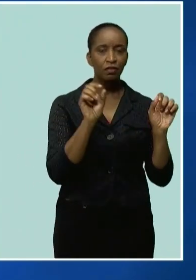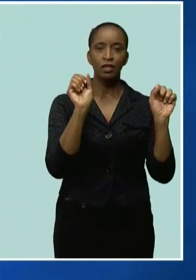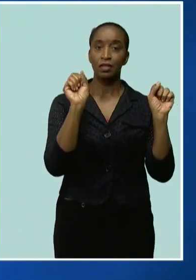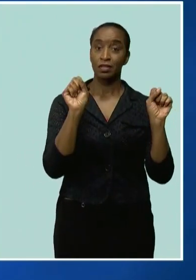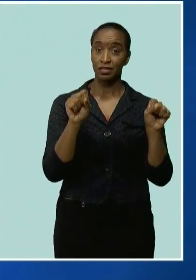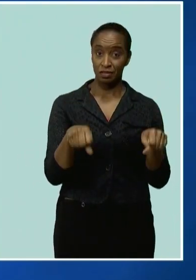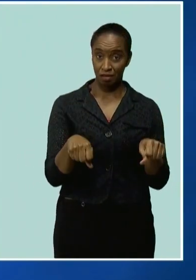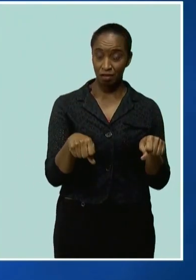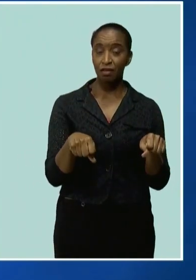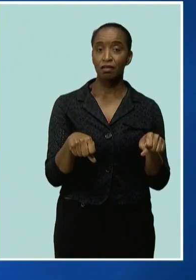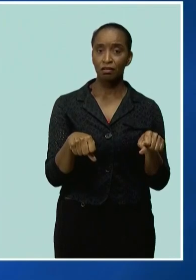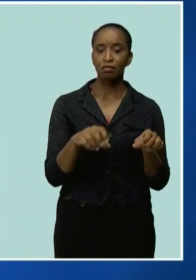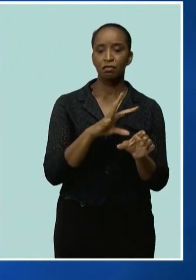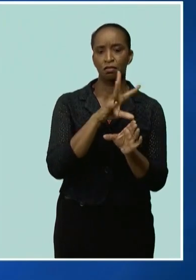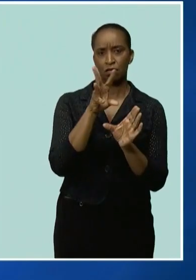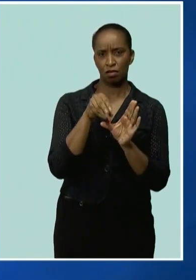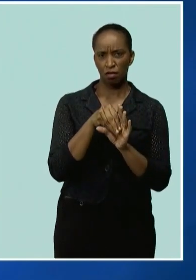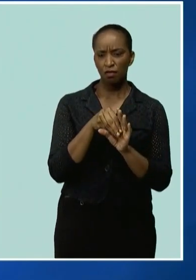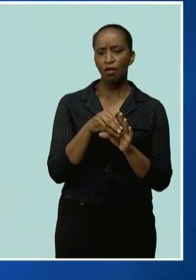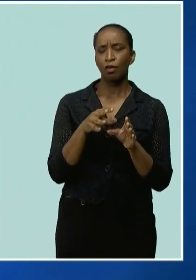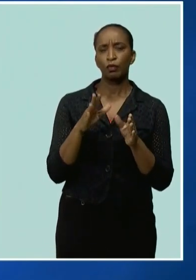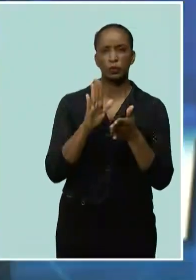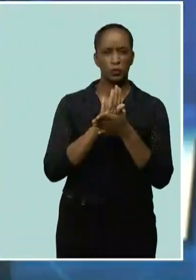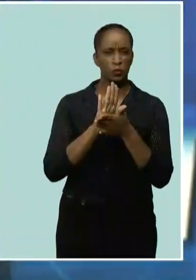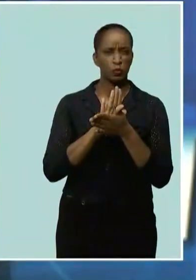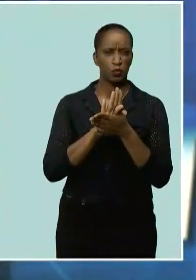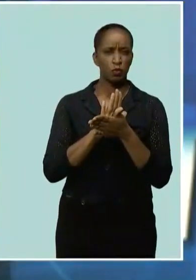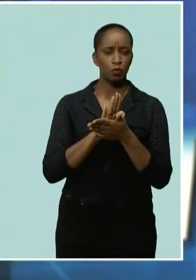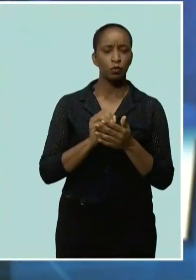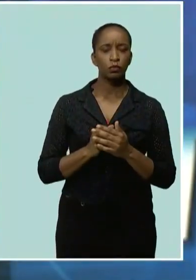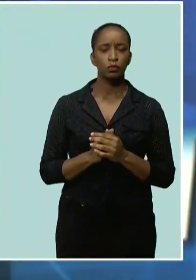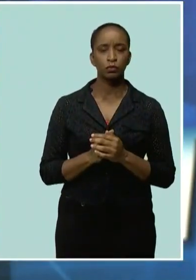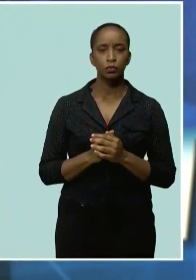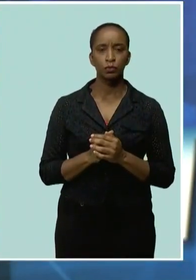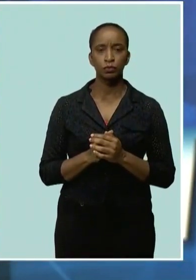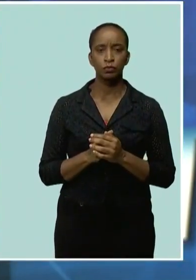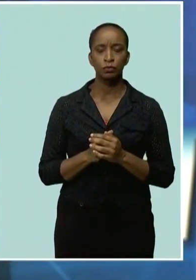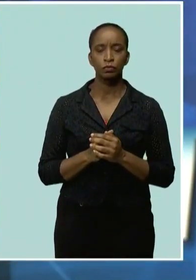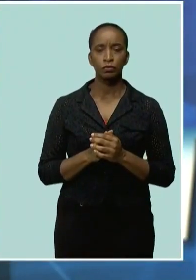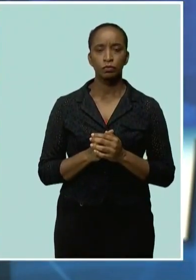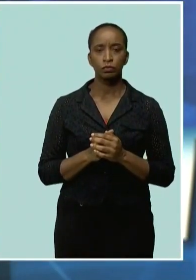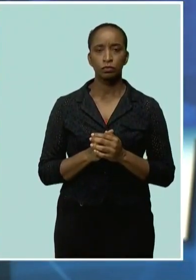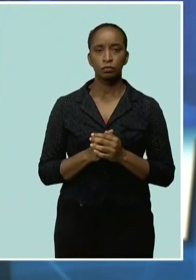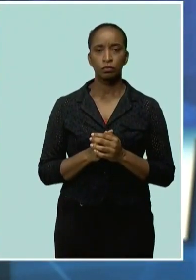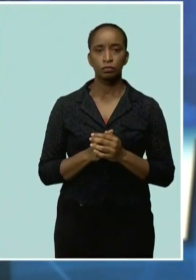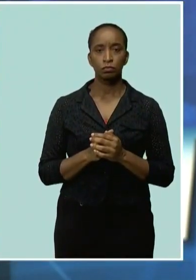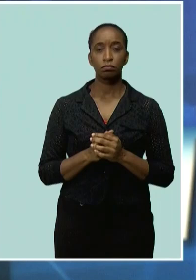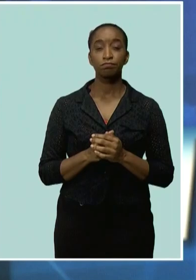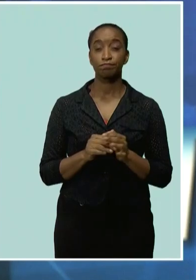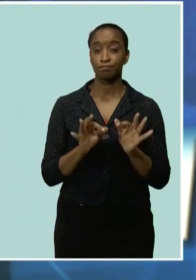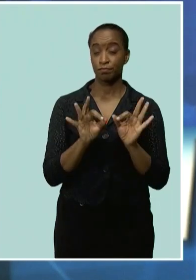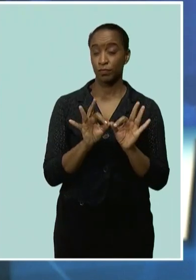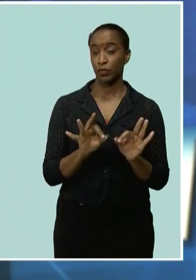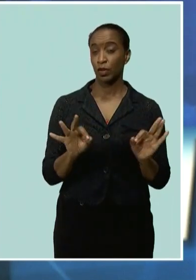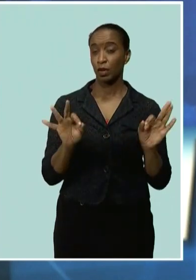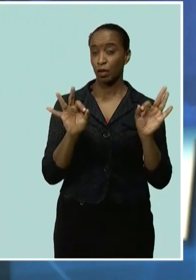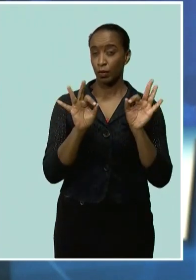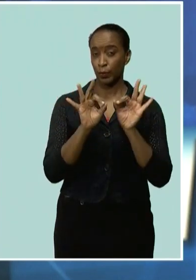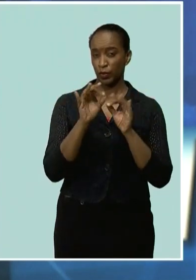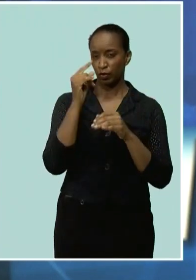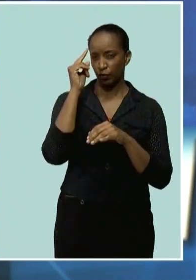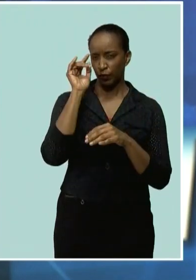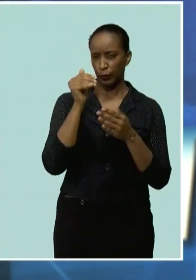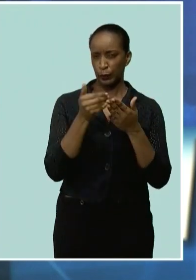possibly incorporated in the school's curriculum. A key priority for Professor St. John as she takes up the helm